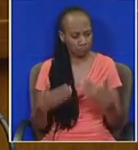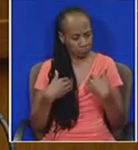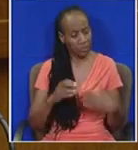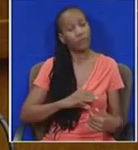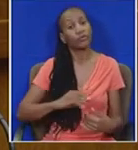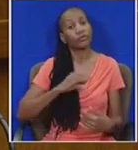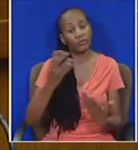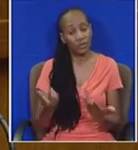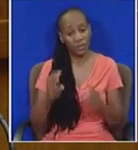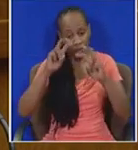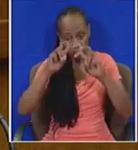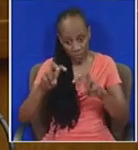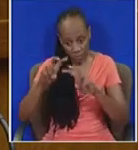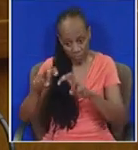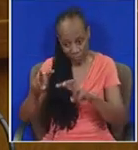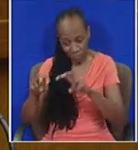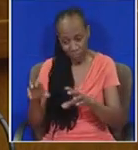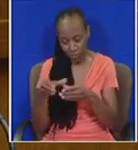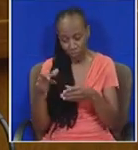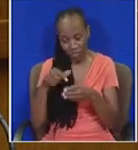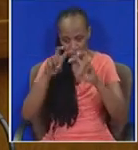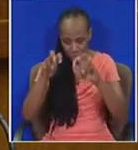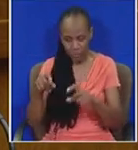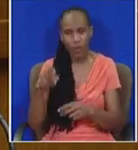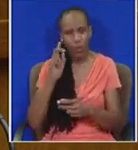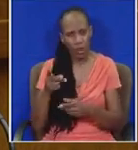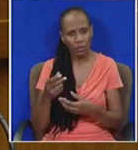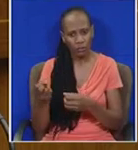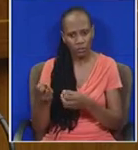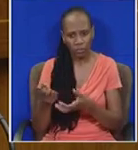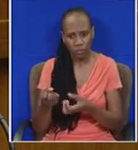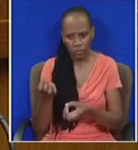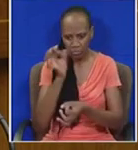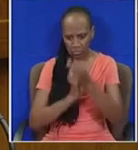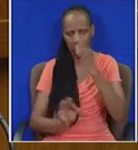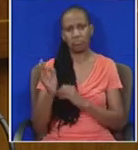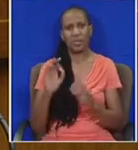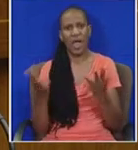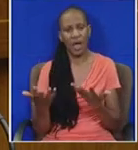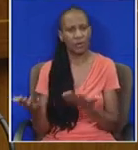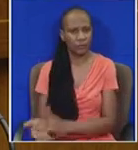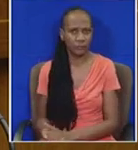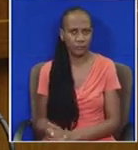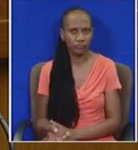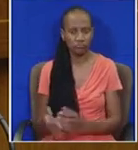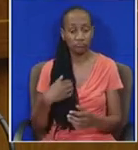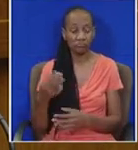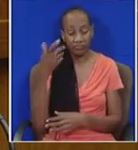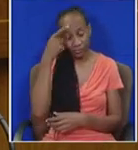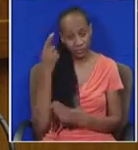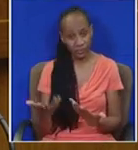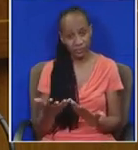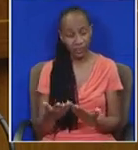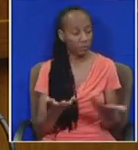judicial inquiry into corporate capture will answer some of these questions. I would argue that there has been lapse,